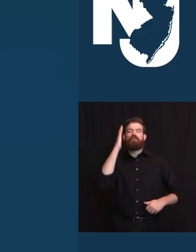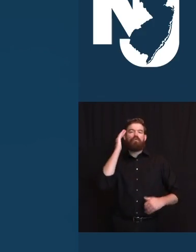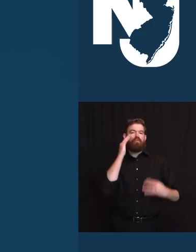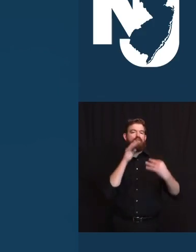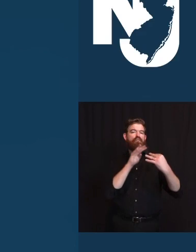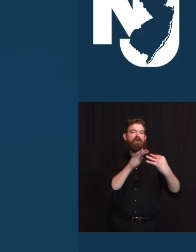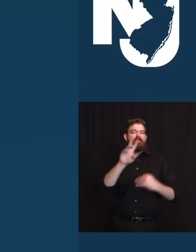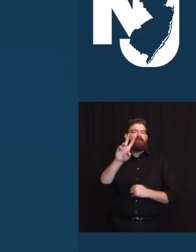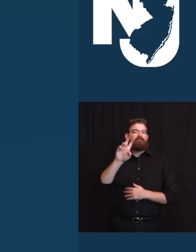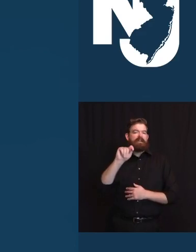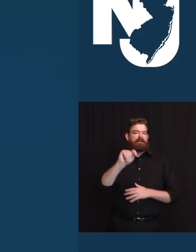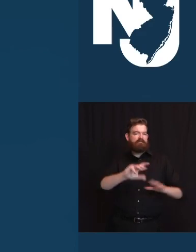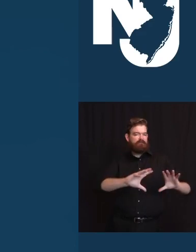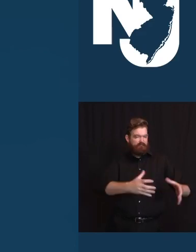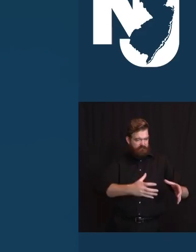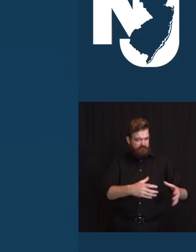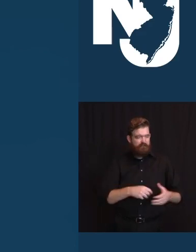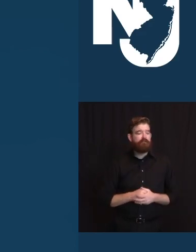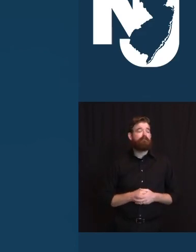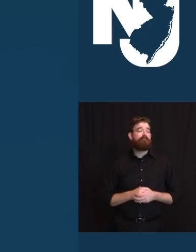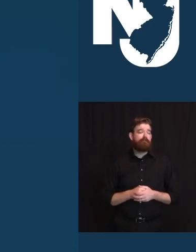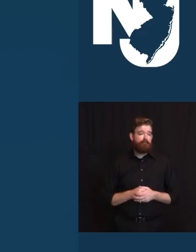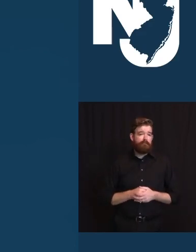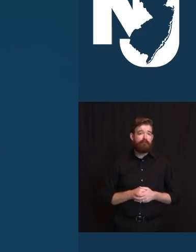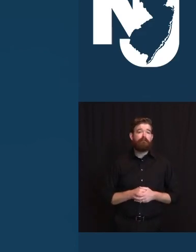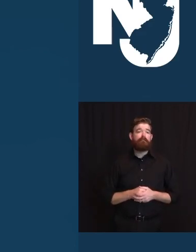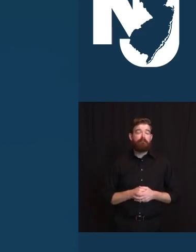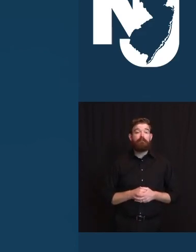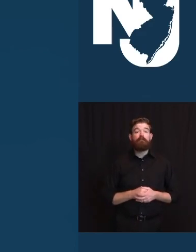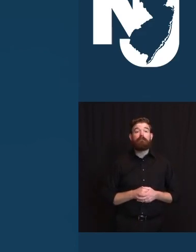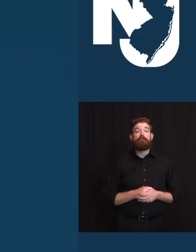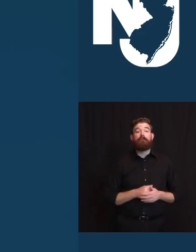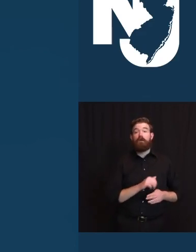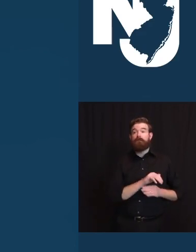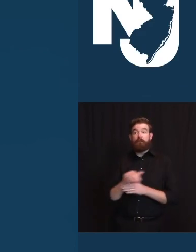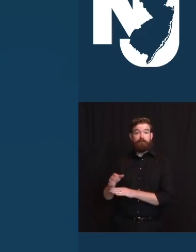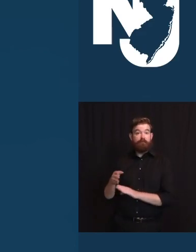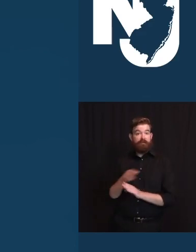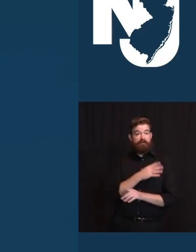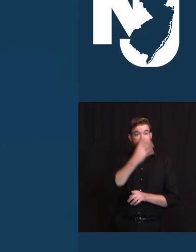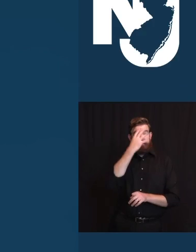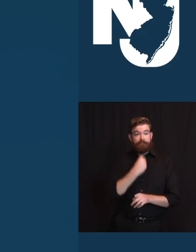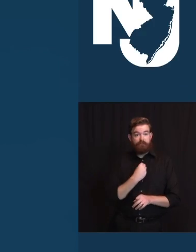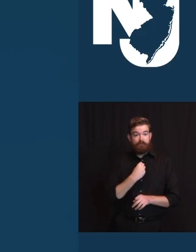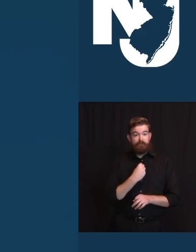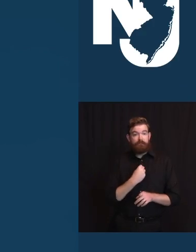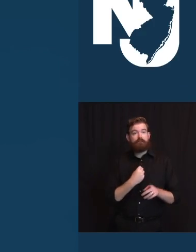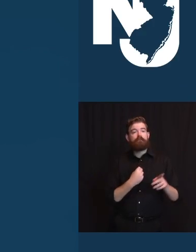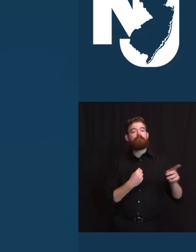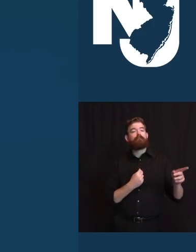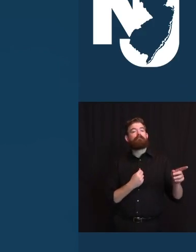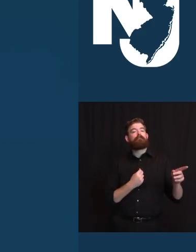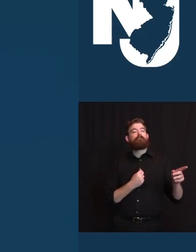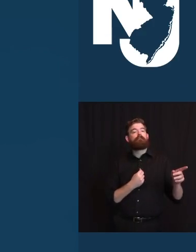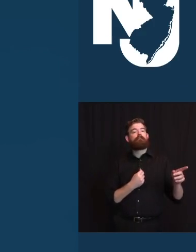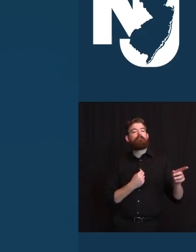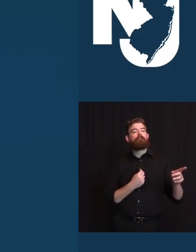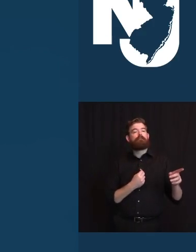night before going to bed, George would recite the 23rd Psalm for those who never returned from Korea.